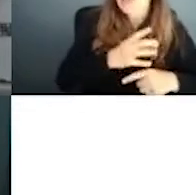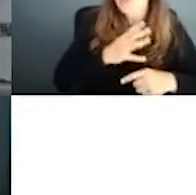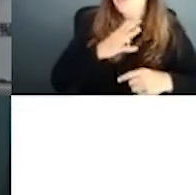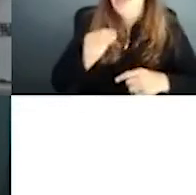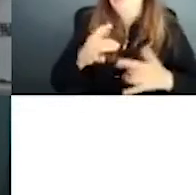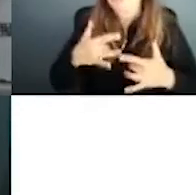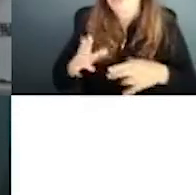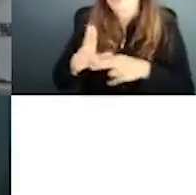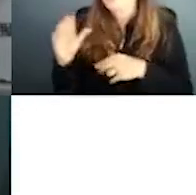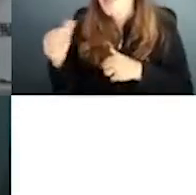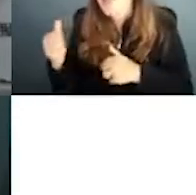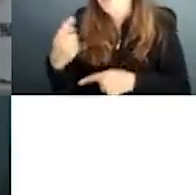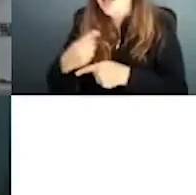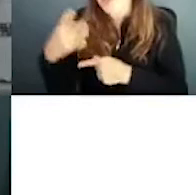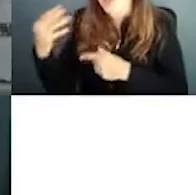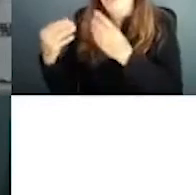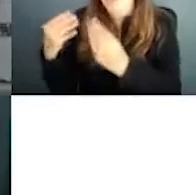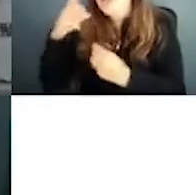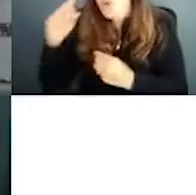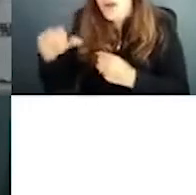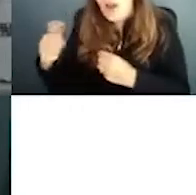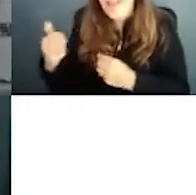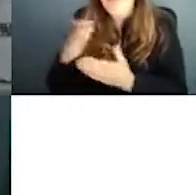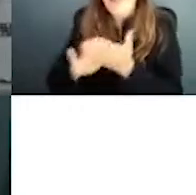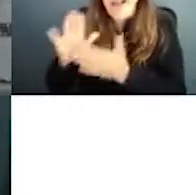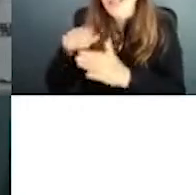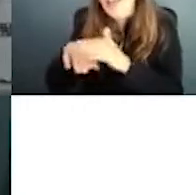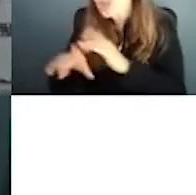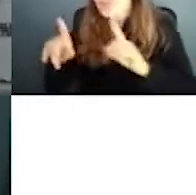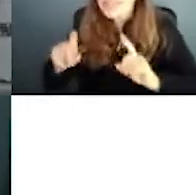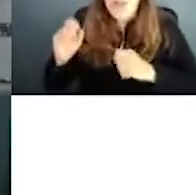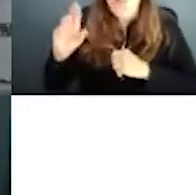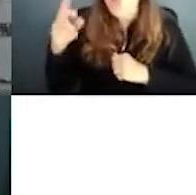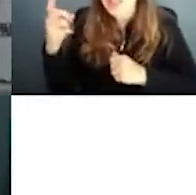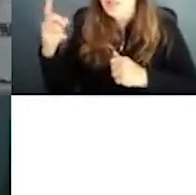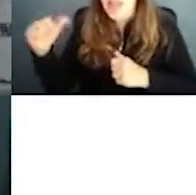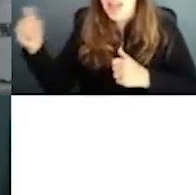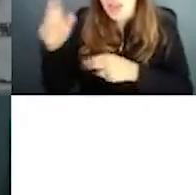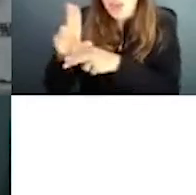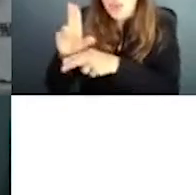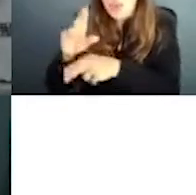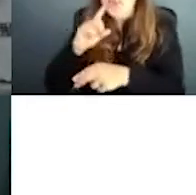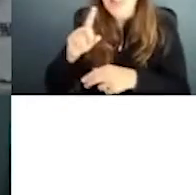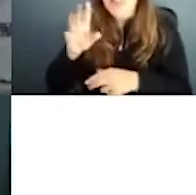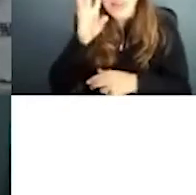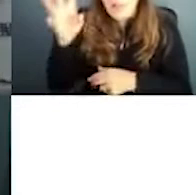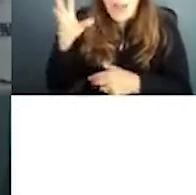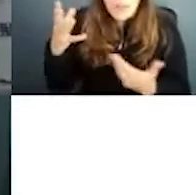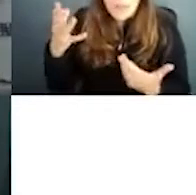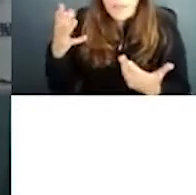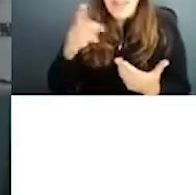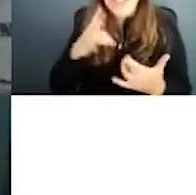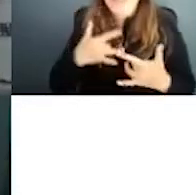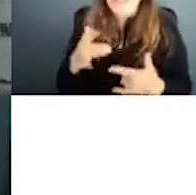usually there's a couple other days, such as college entrance exams or something else that comes up. So I usually go off of